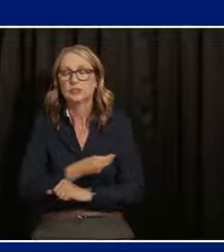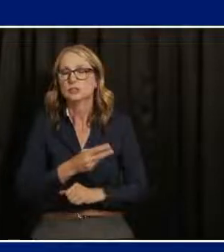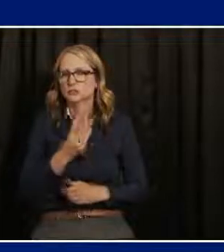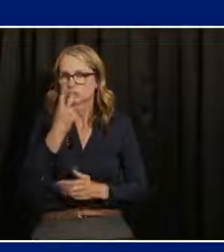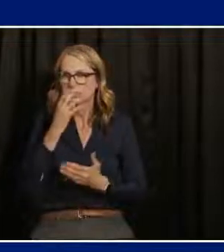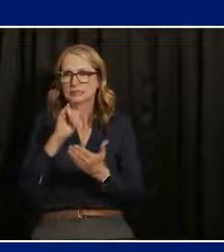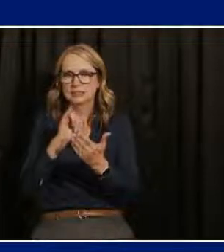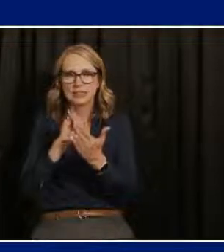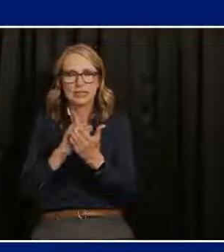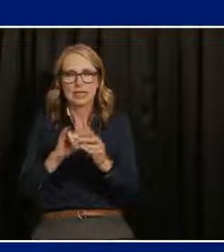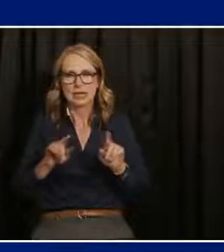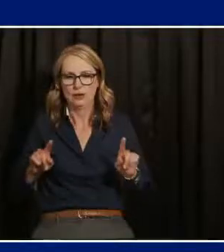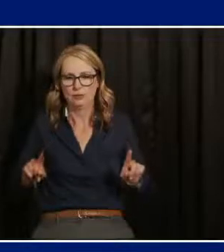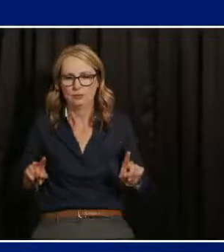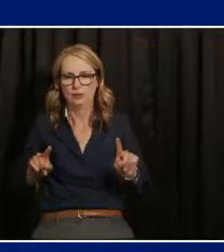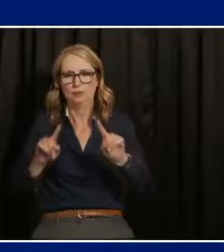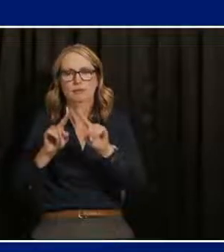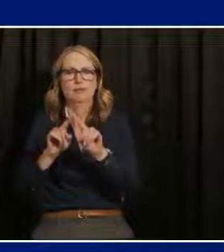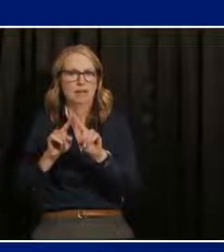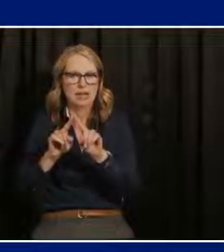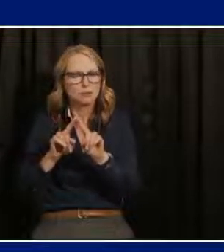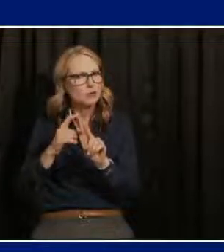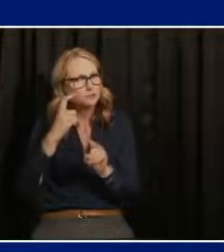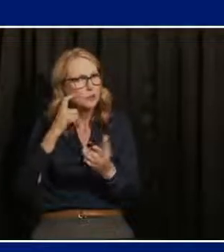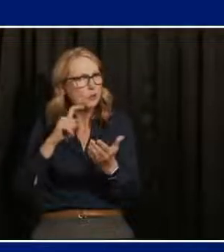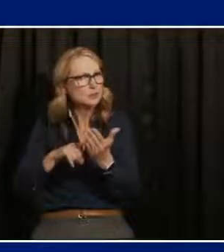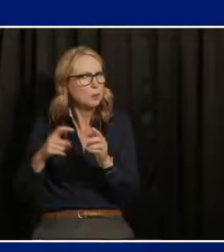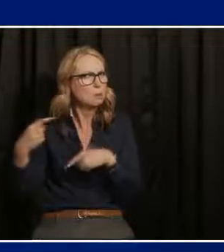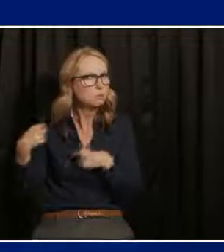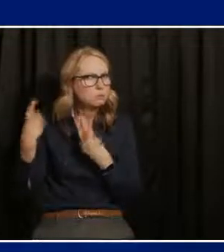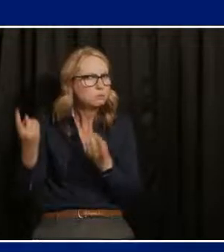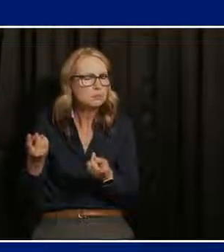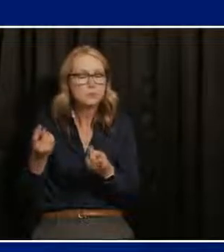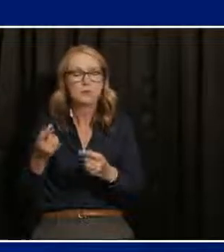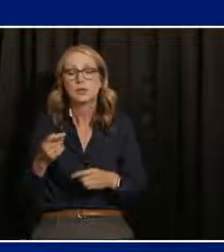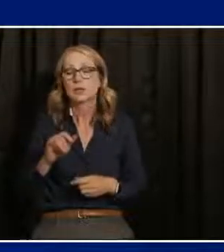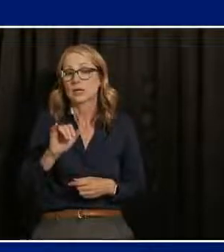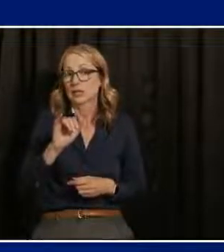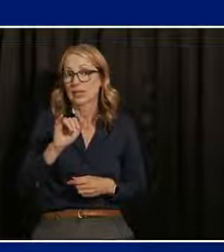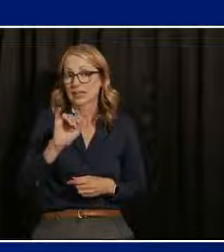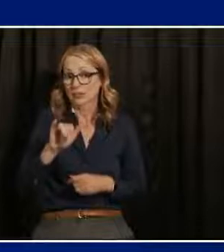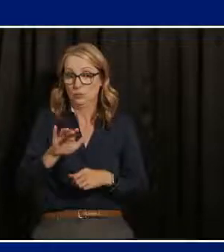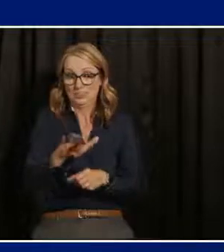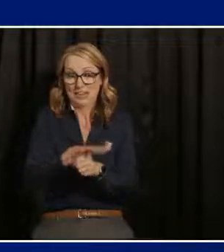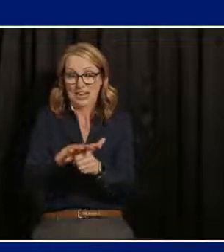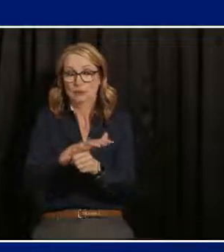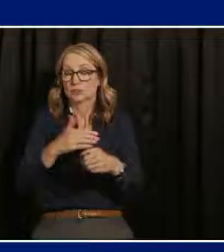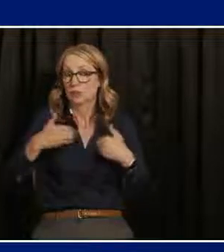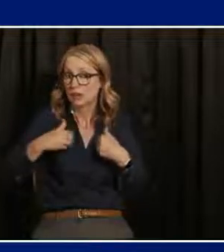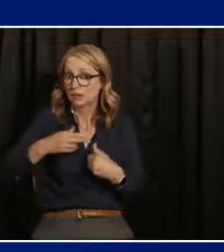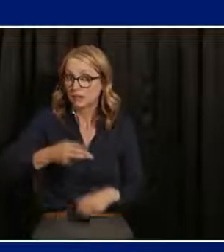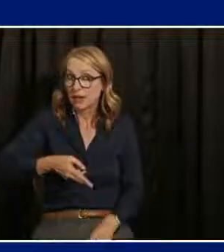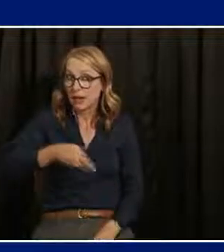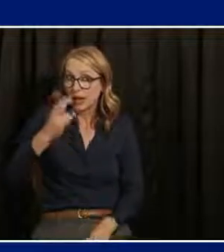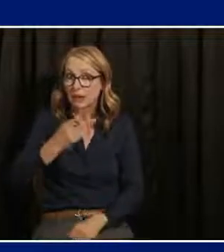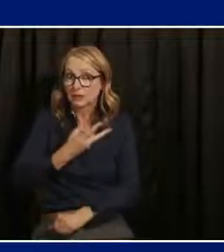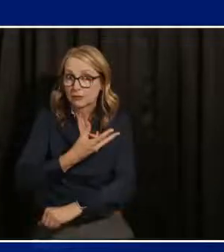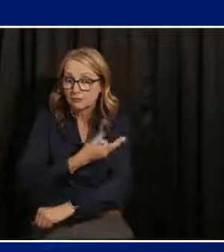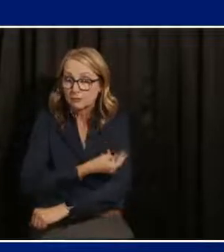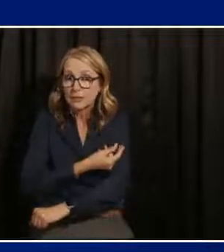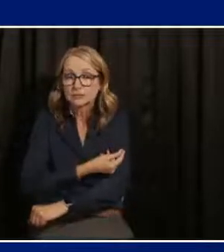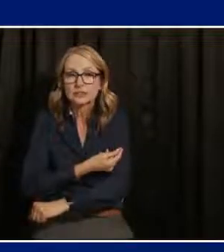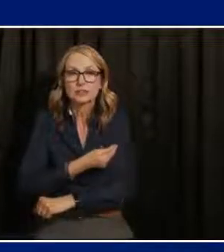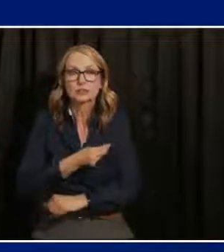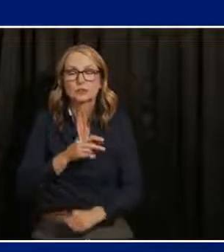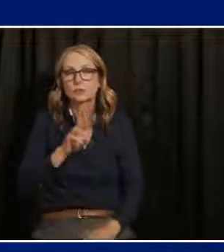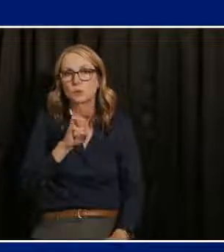been a correlation that we've seen for many months now, where our counties that tend to have the highest hospitalization rates, shown here, Weld or Pueblo